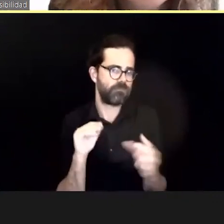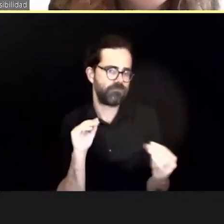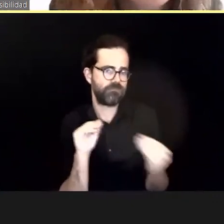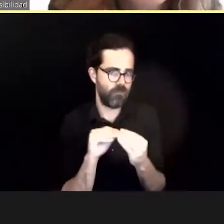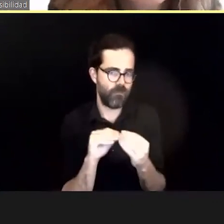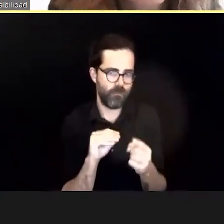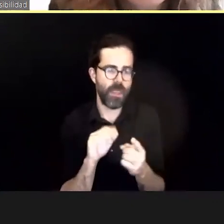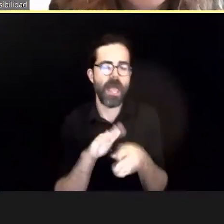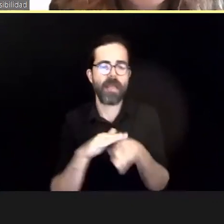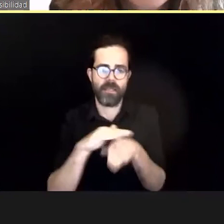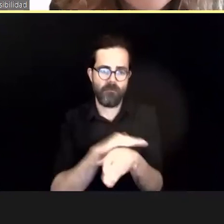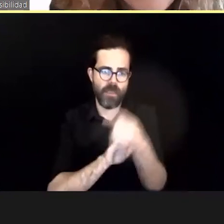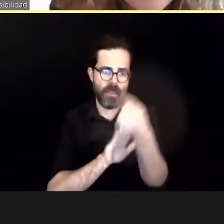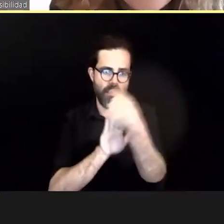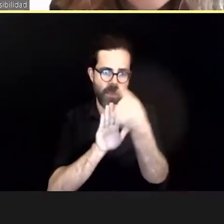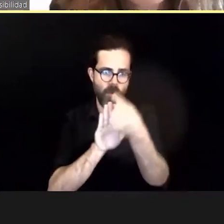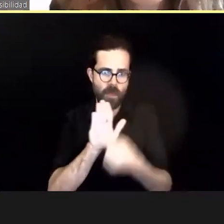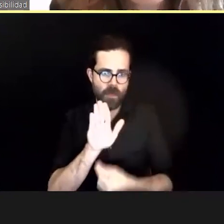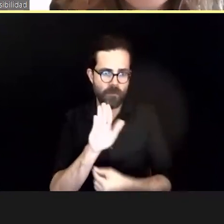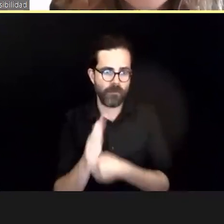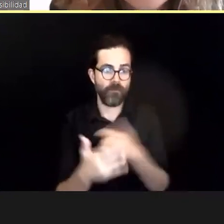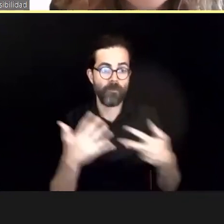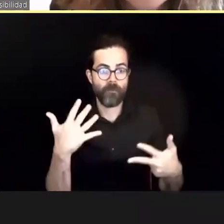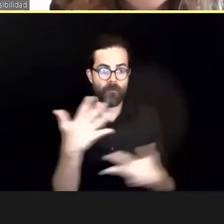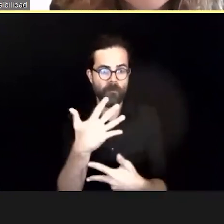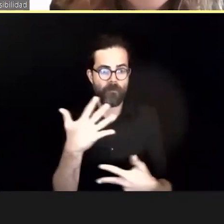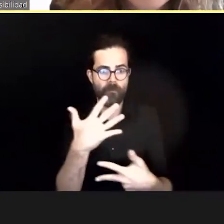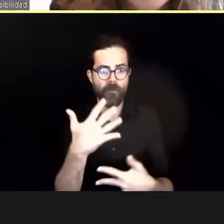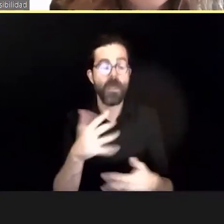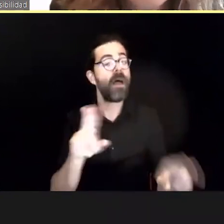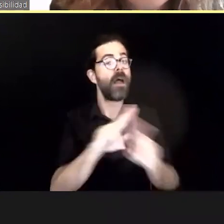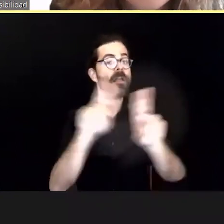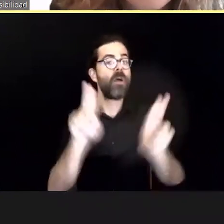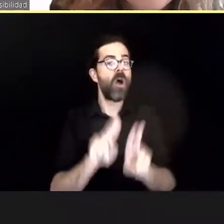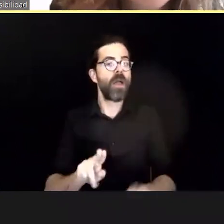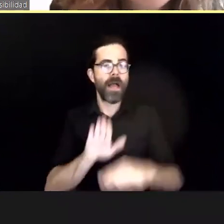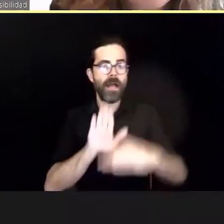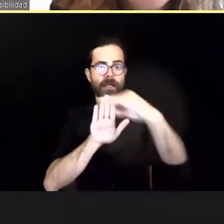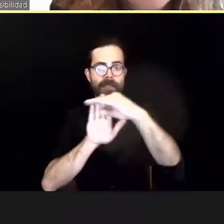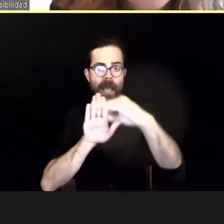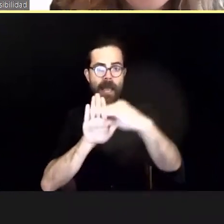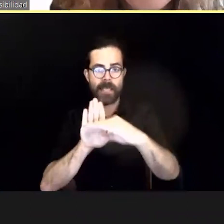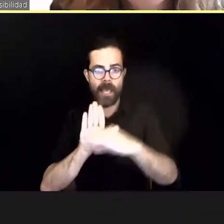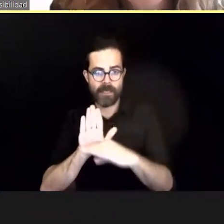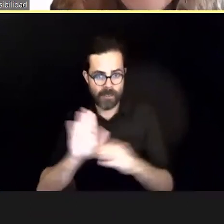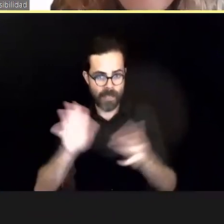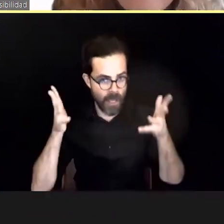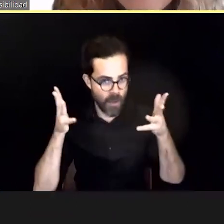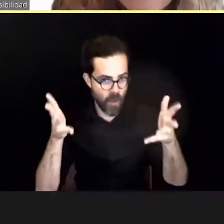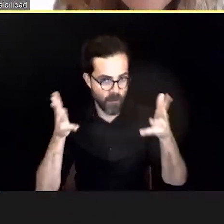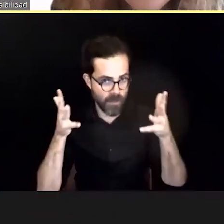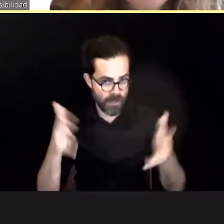8, international standards and recommendations in terms of universal accessibility must be